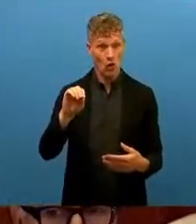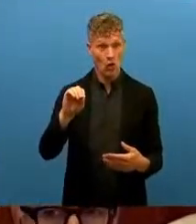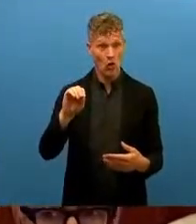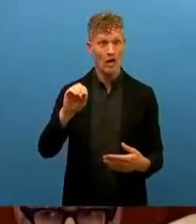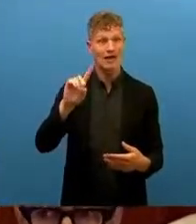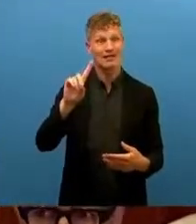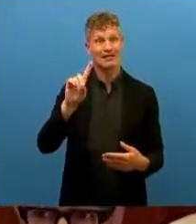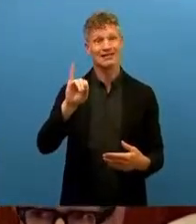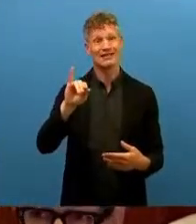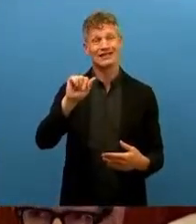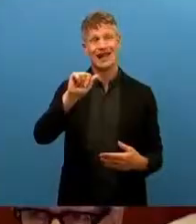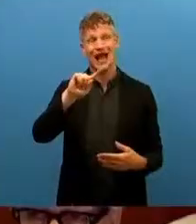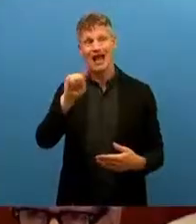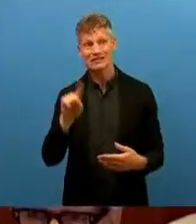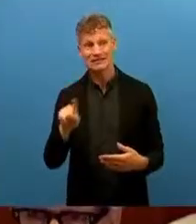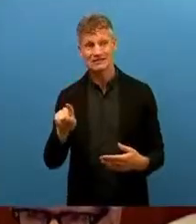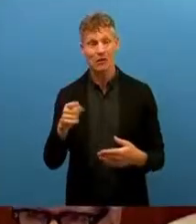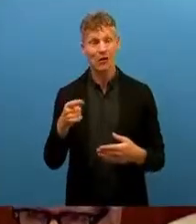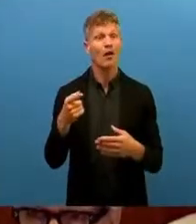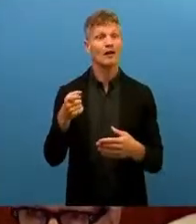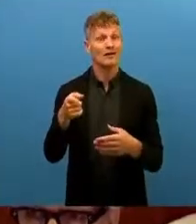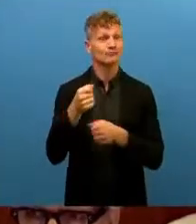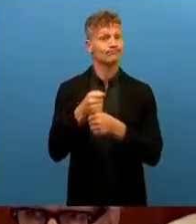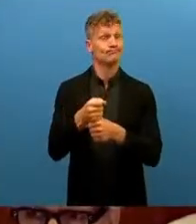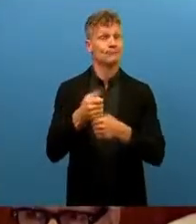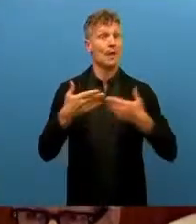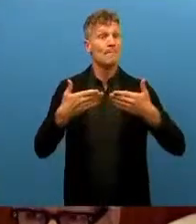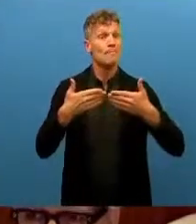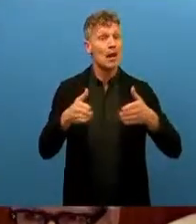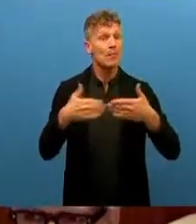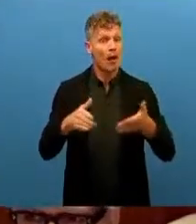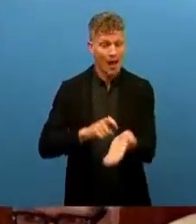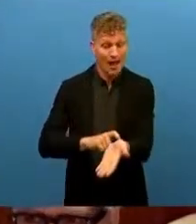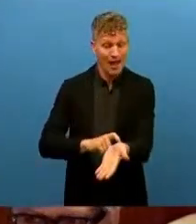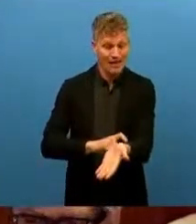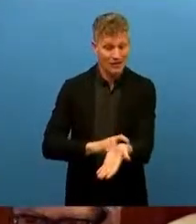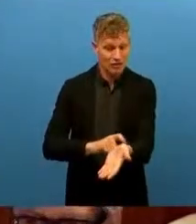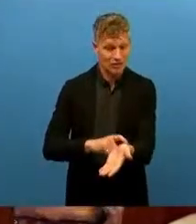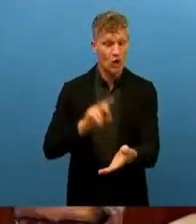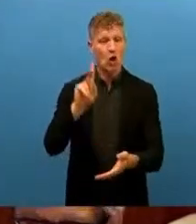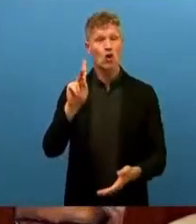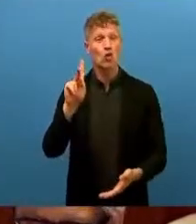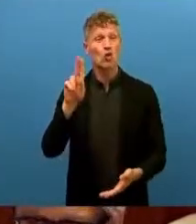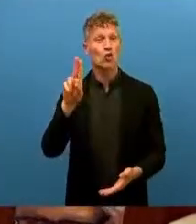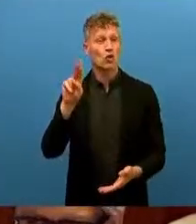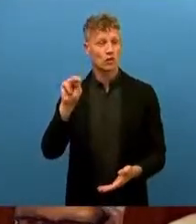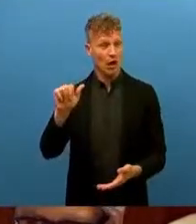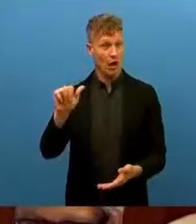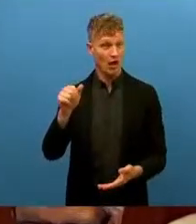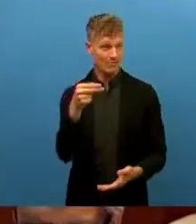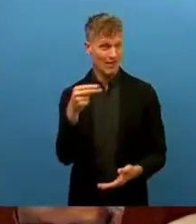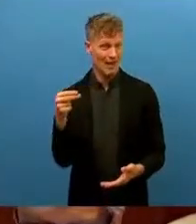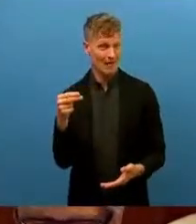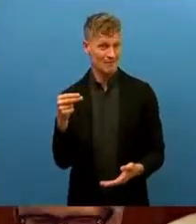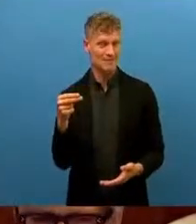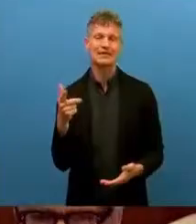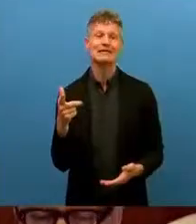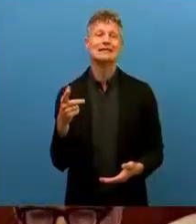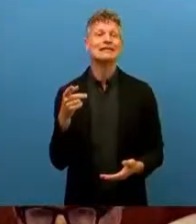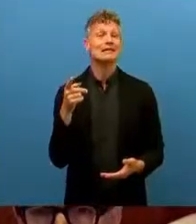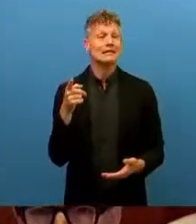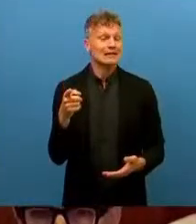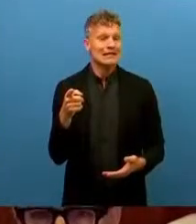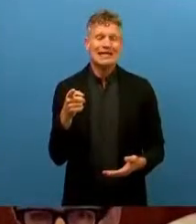the first batch of the UN Indigenous Fellowship Program in 1999. He left us for the spiritual world during the COVID